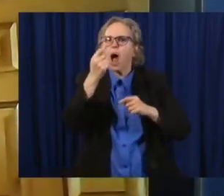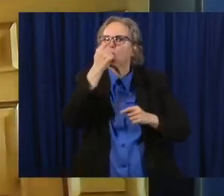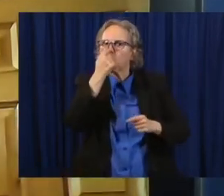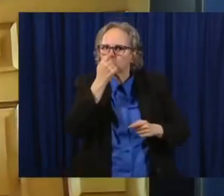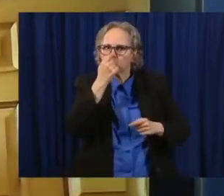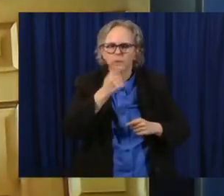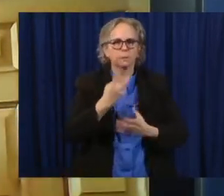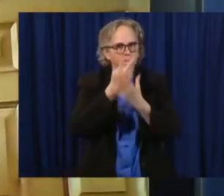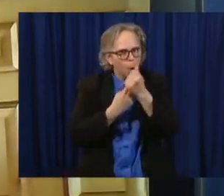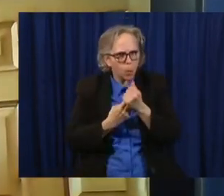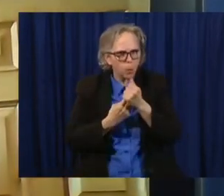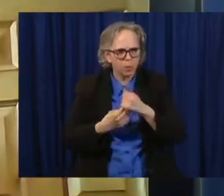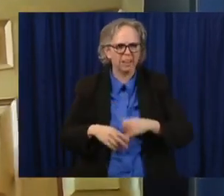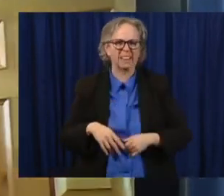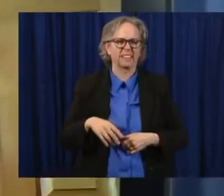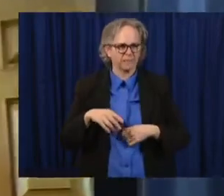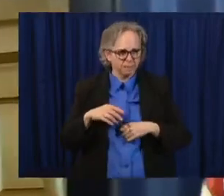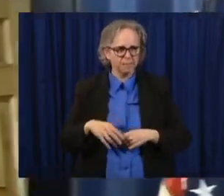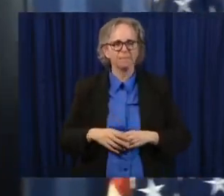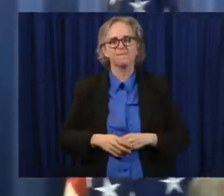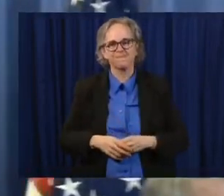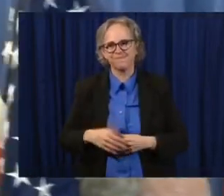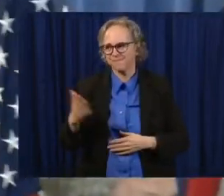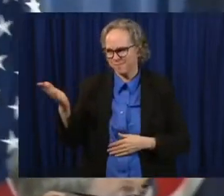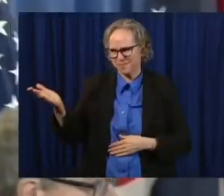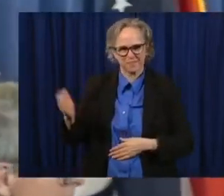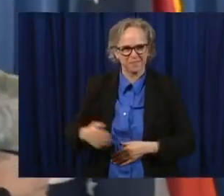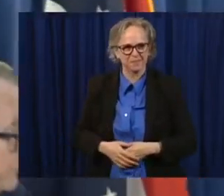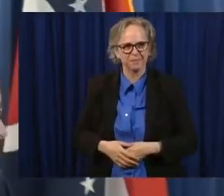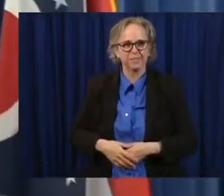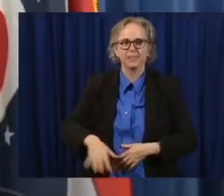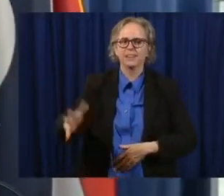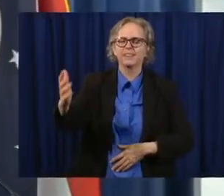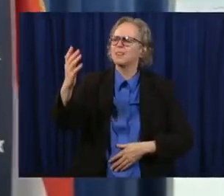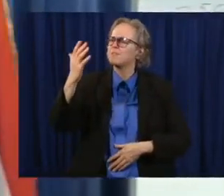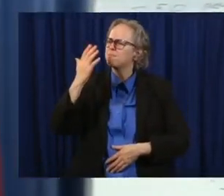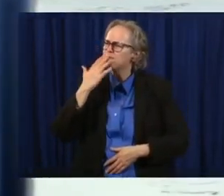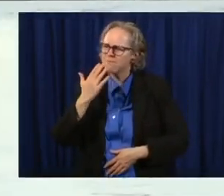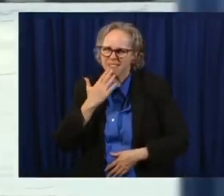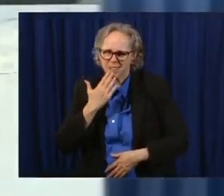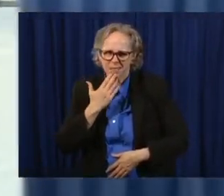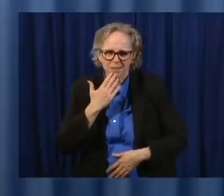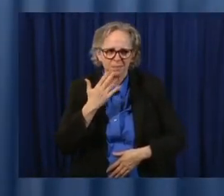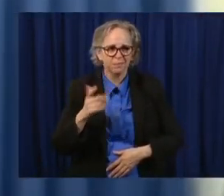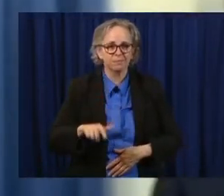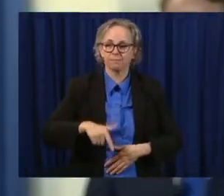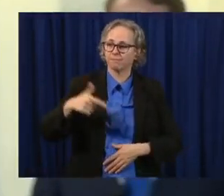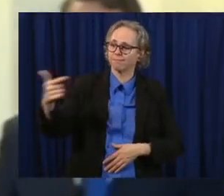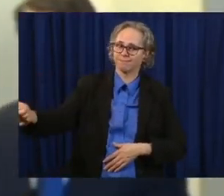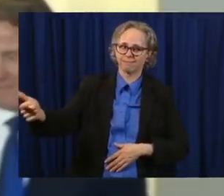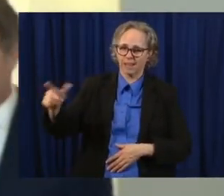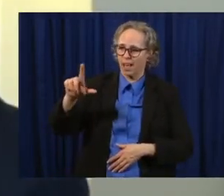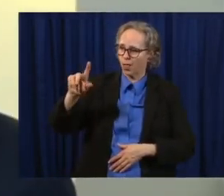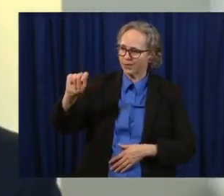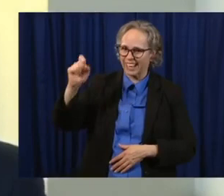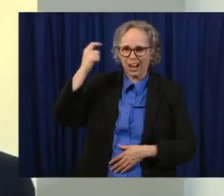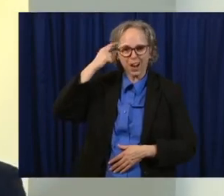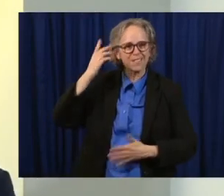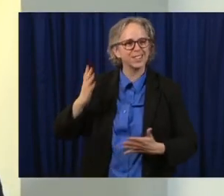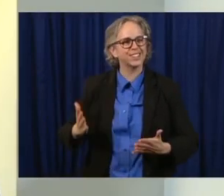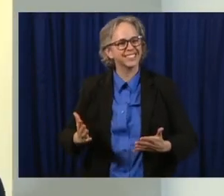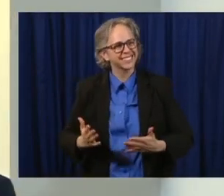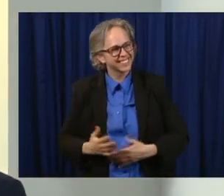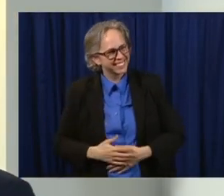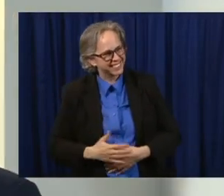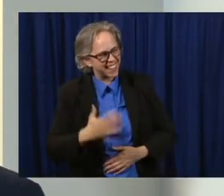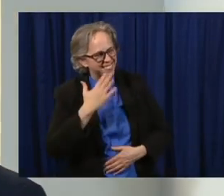Like that. Awesome. Doctor, thank you very much. Lieutenant Governor. Thanks, Governor. It's